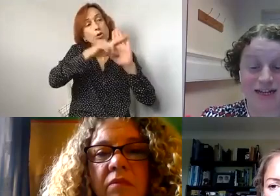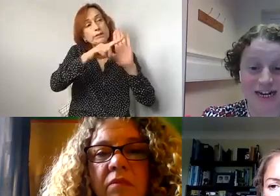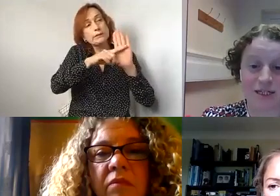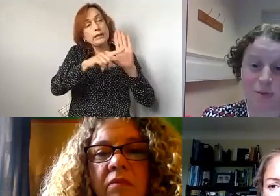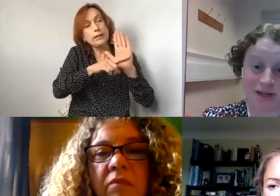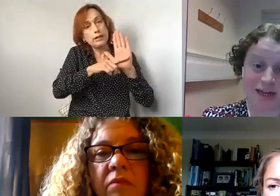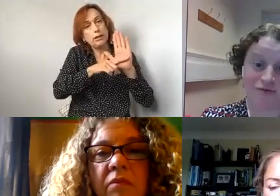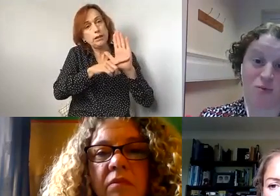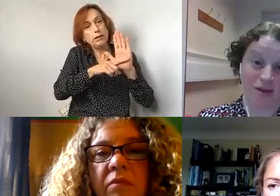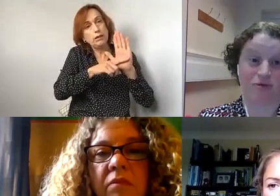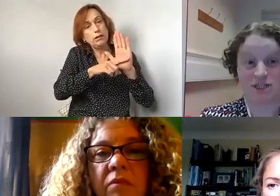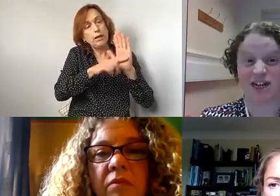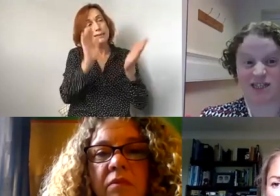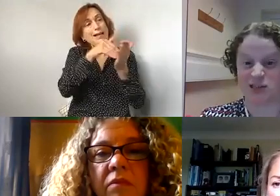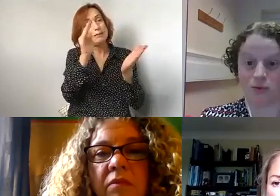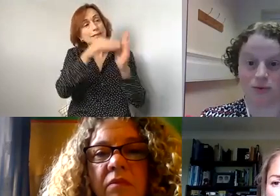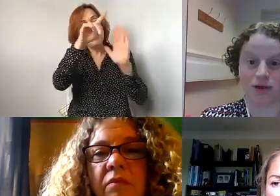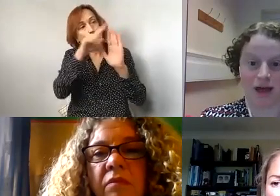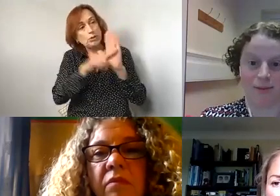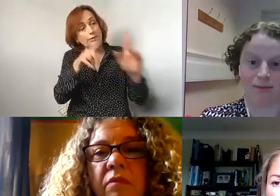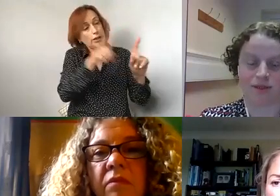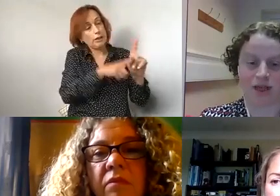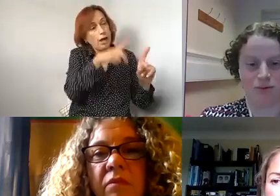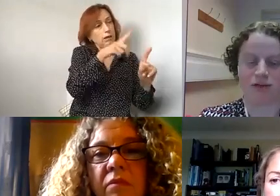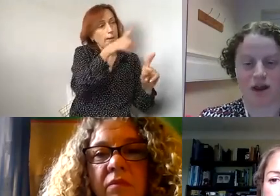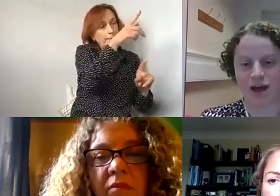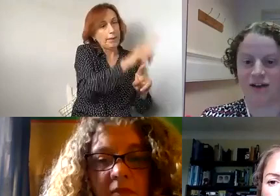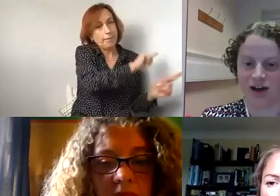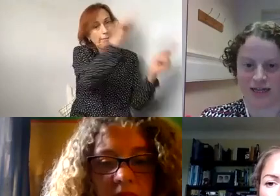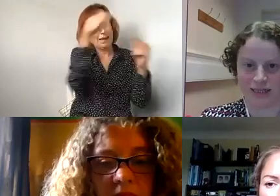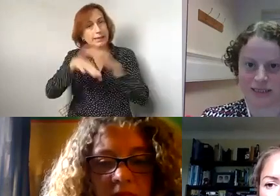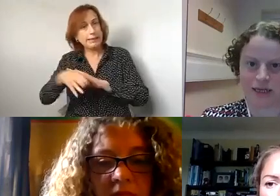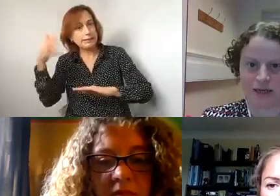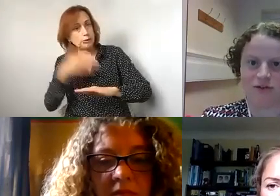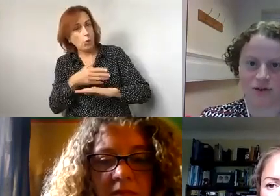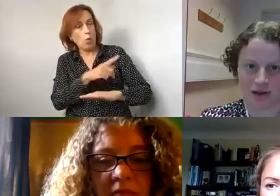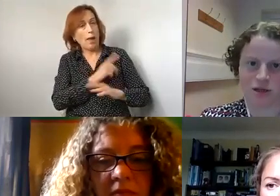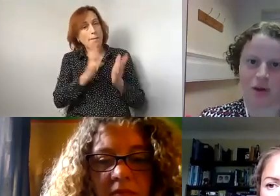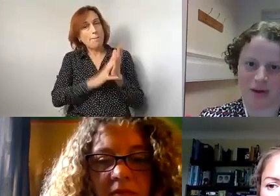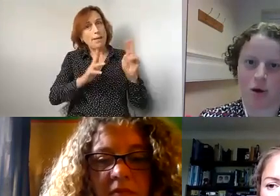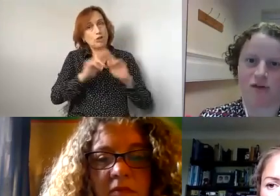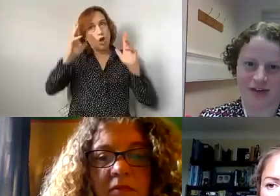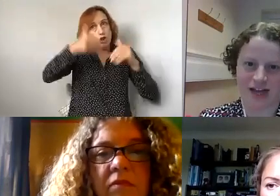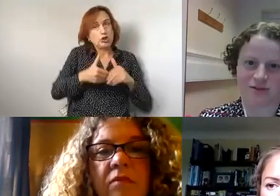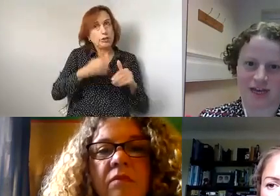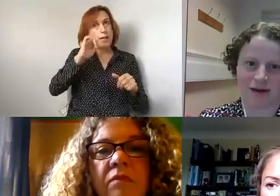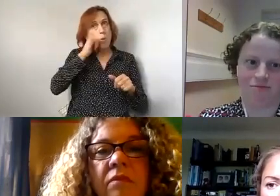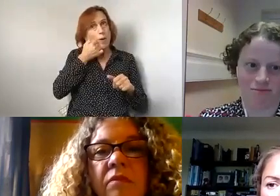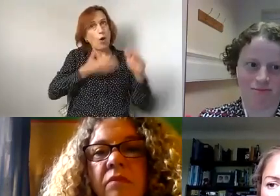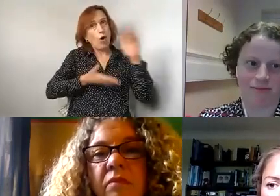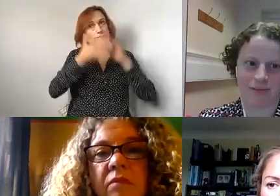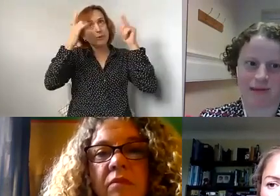in the attendance policy of young people returning to school, so that they're not getting fines for doing a bit more of a phased